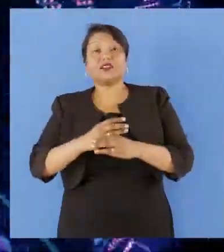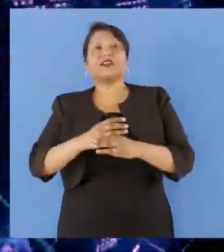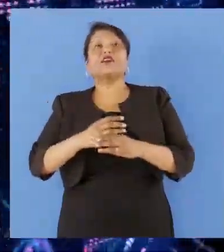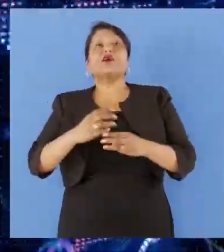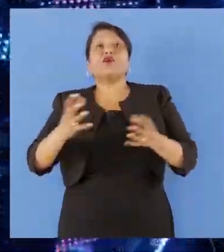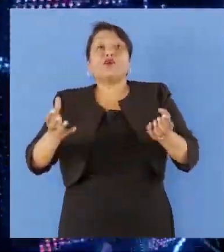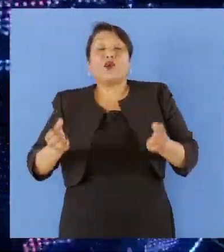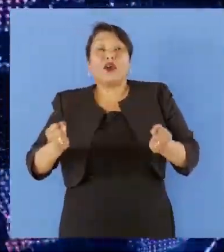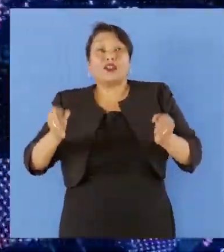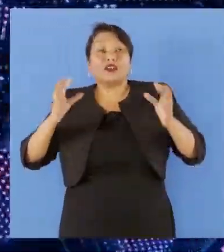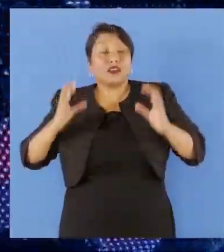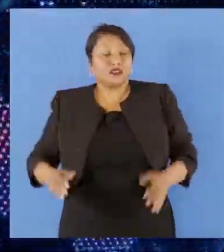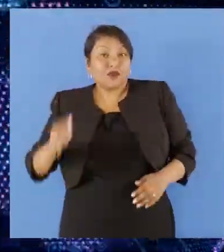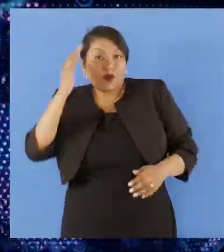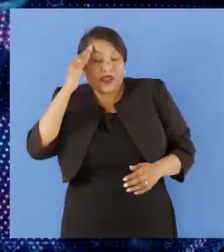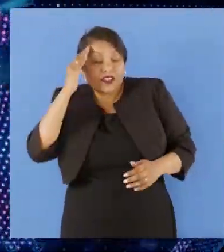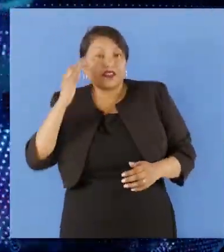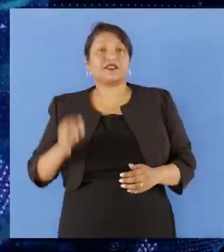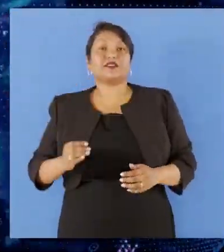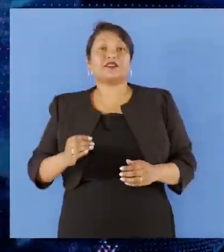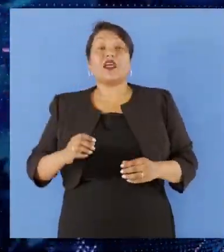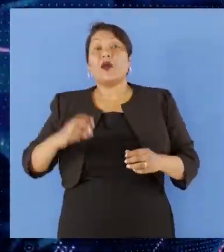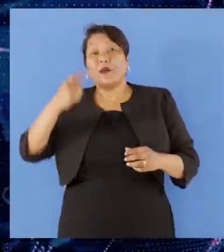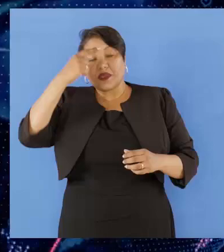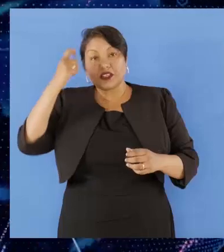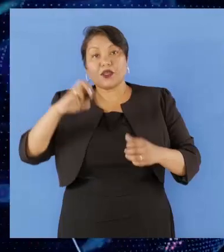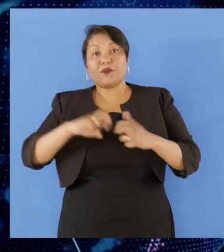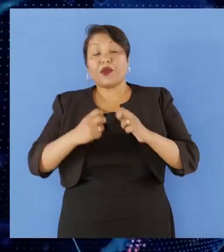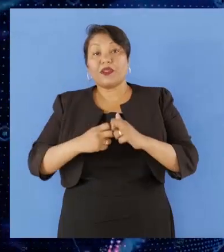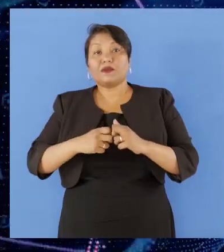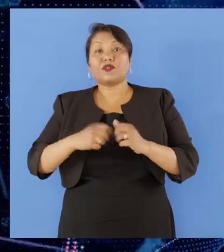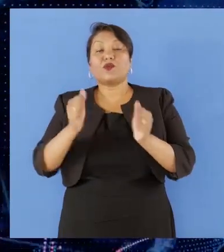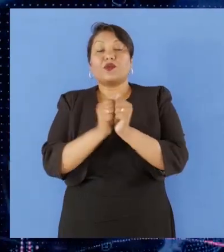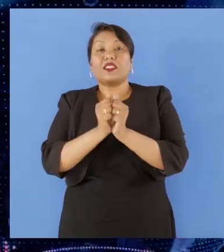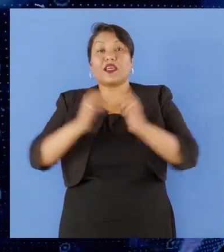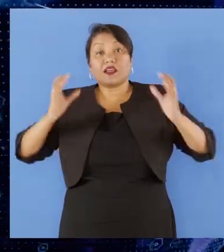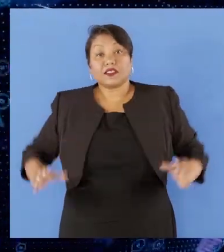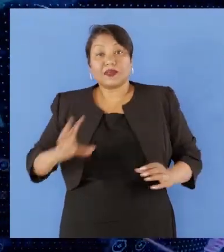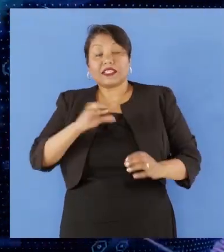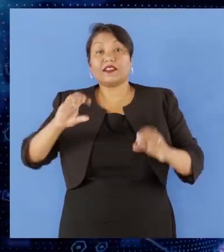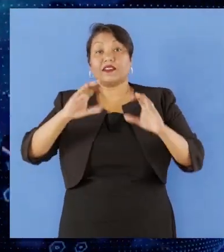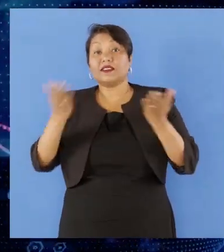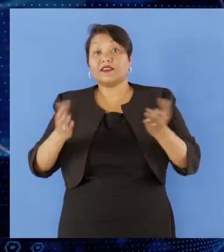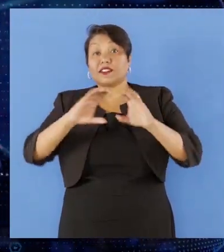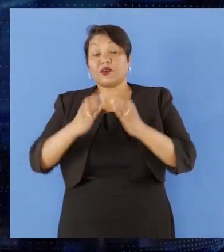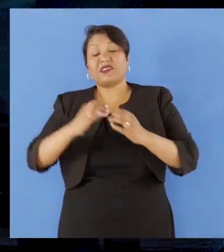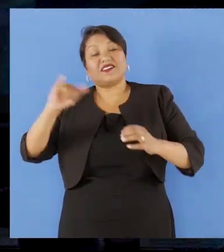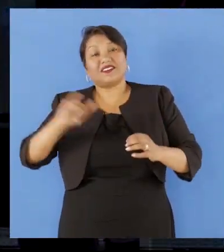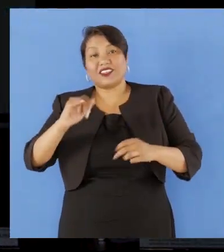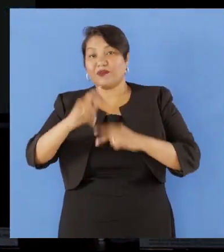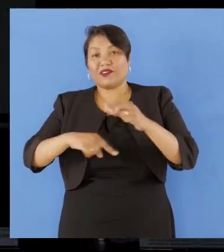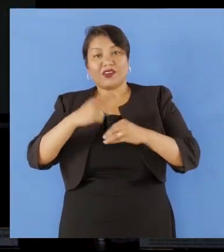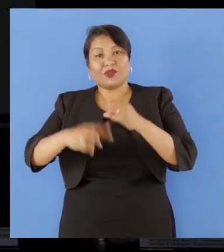is a global one, with problems between service providers and consumers being similar worldwide. Attendees also got a glimpse